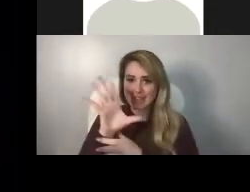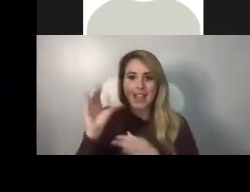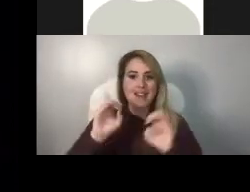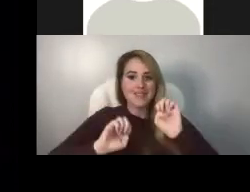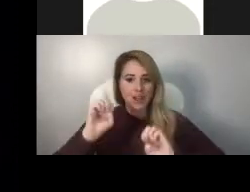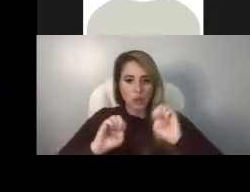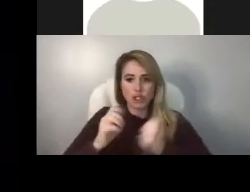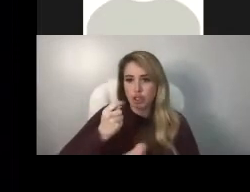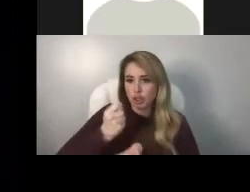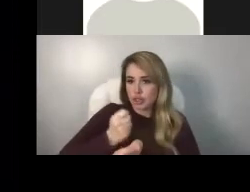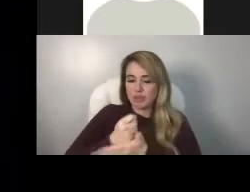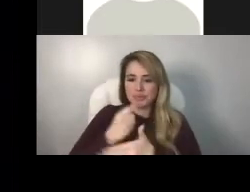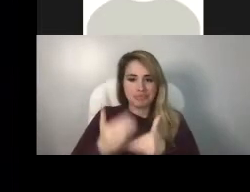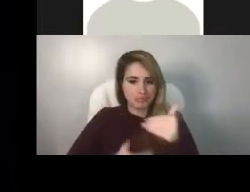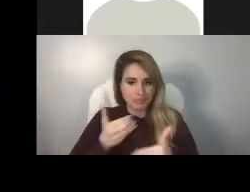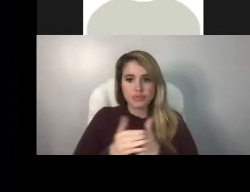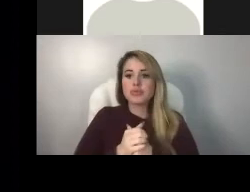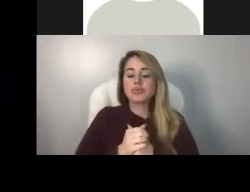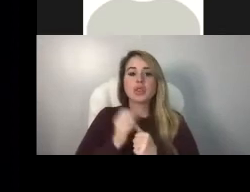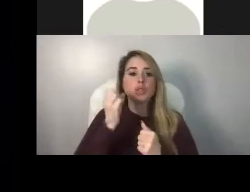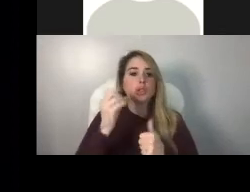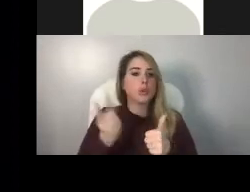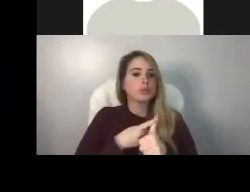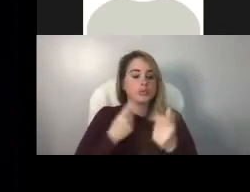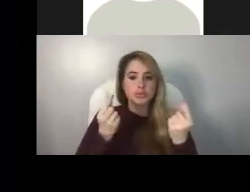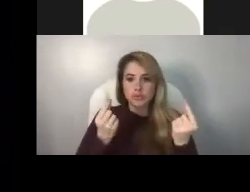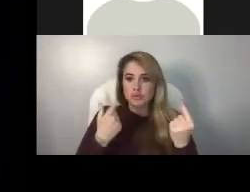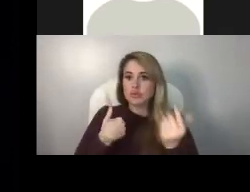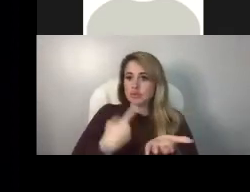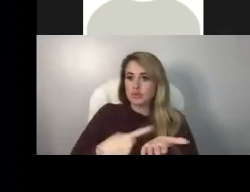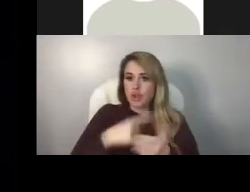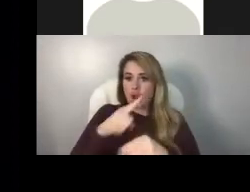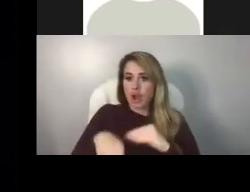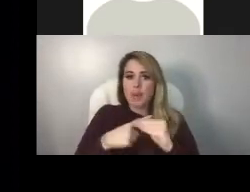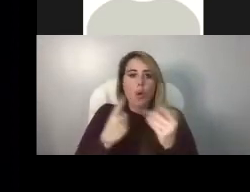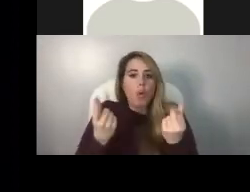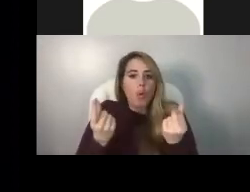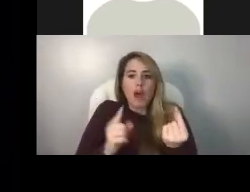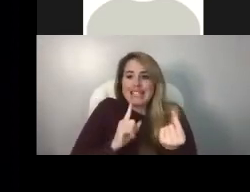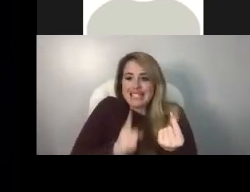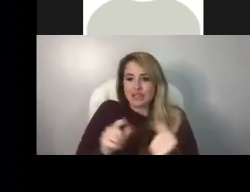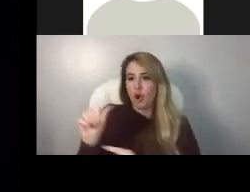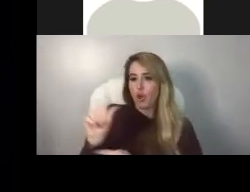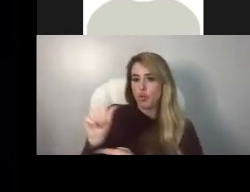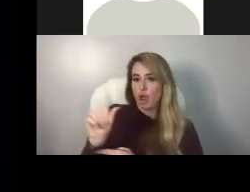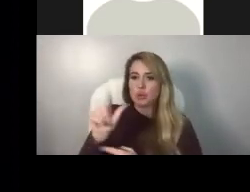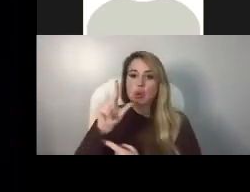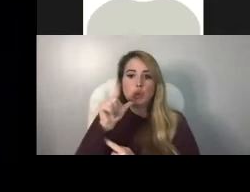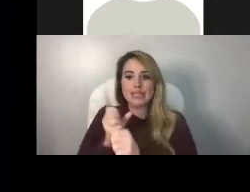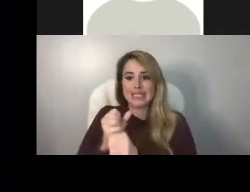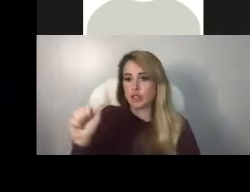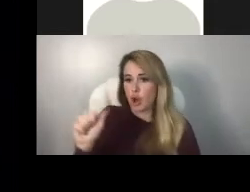and treatment. So I'm going to talk about what is arthritis, who gets